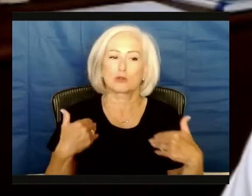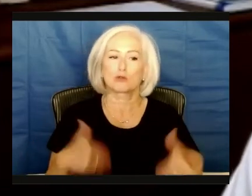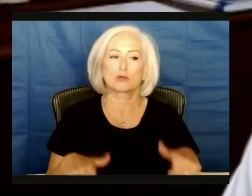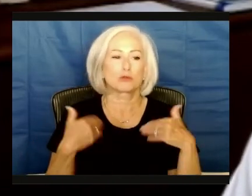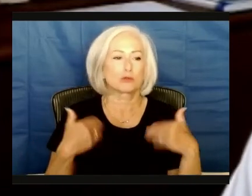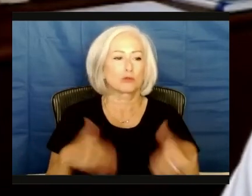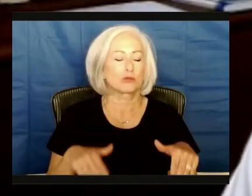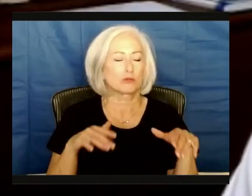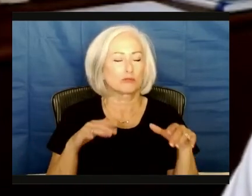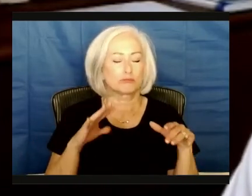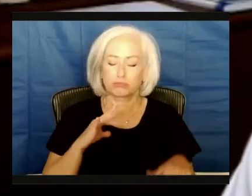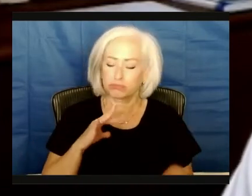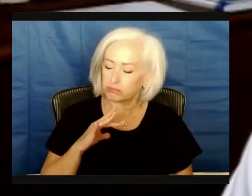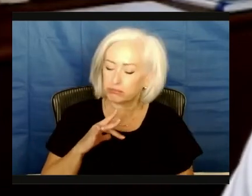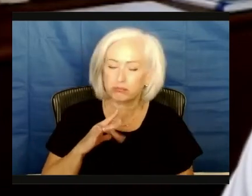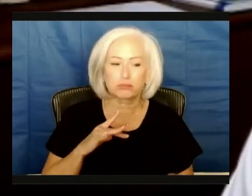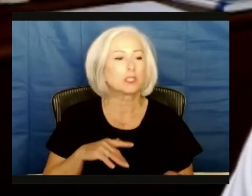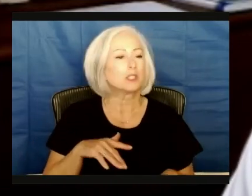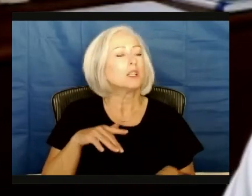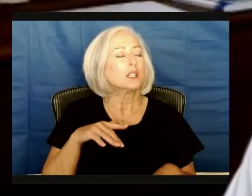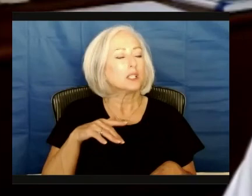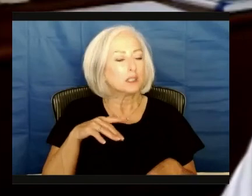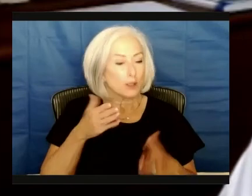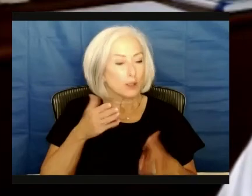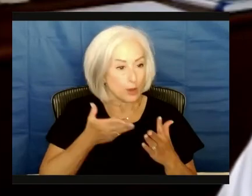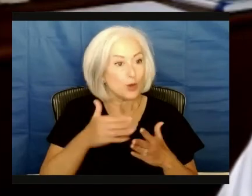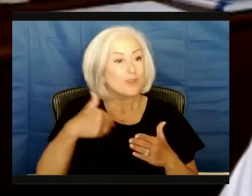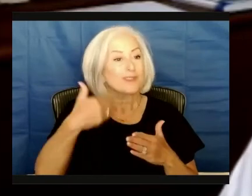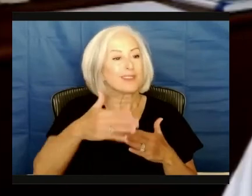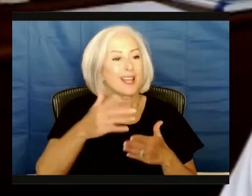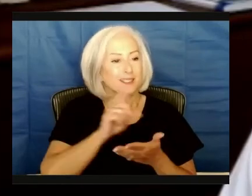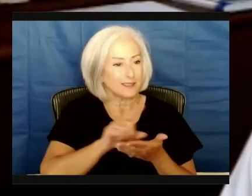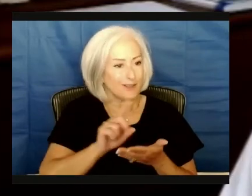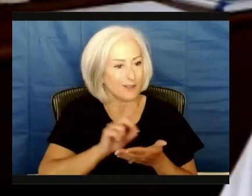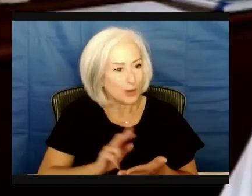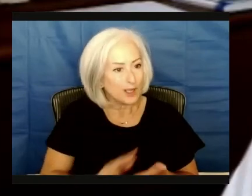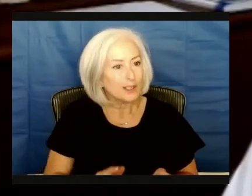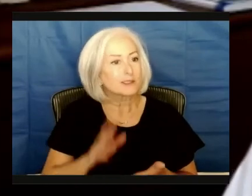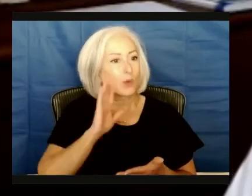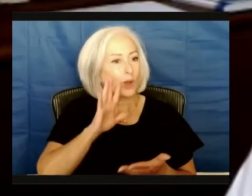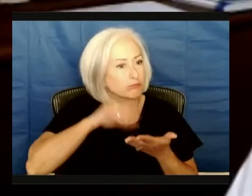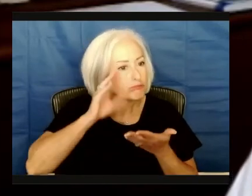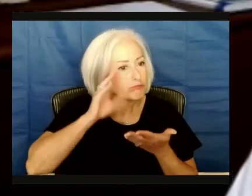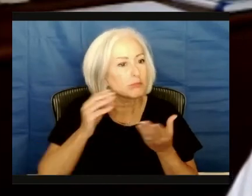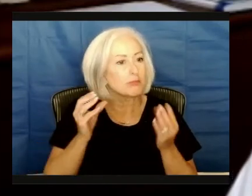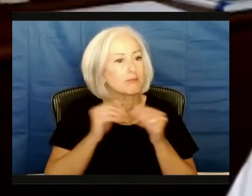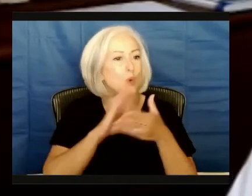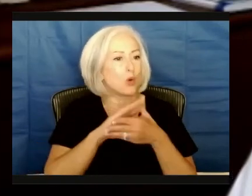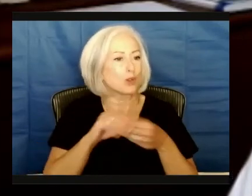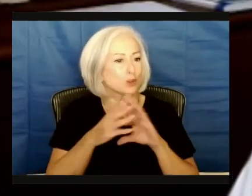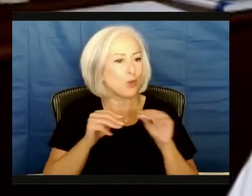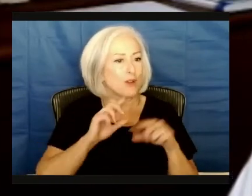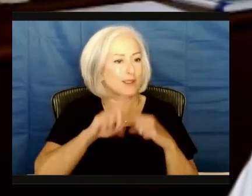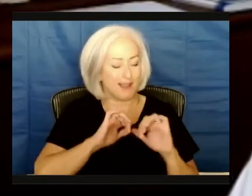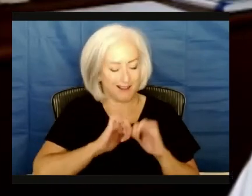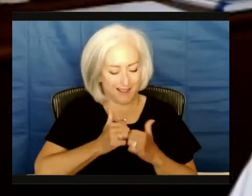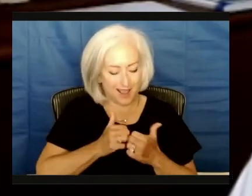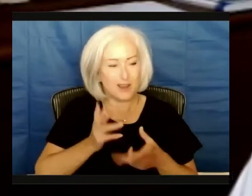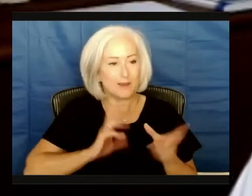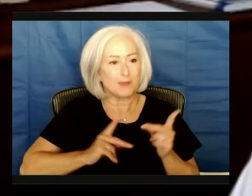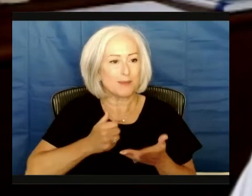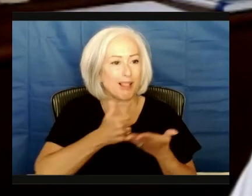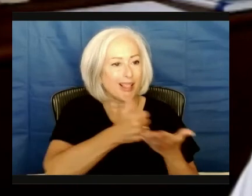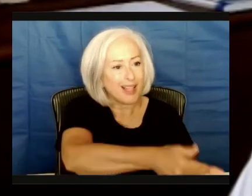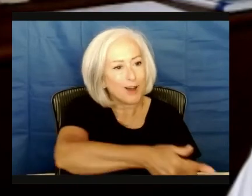coming days and weeks, we'll be learning so many feel-good stories about how individuals were able to help one another and